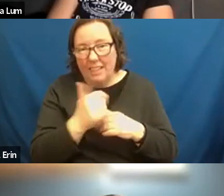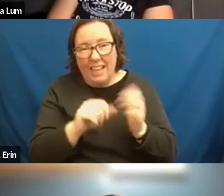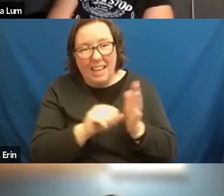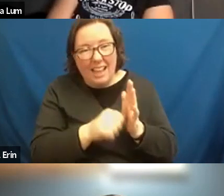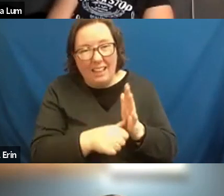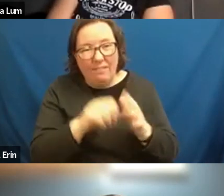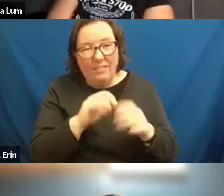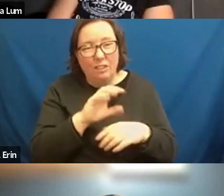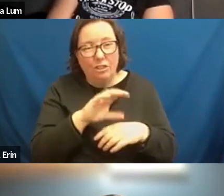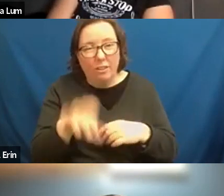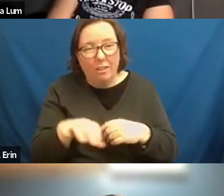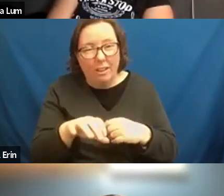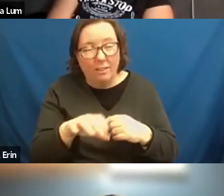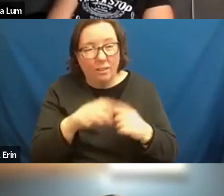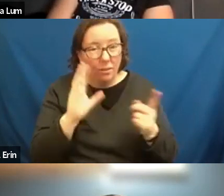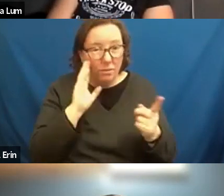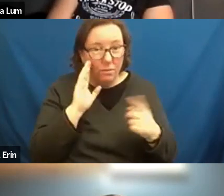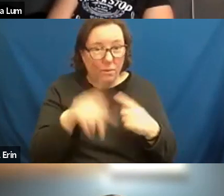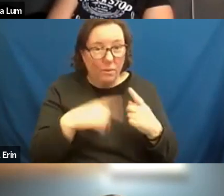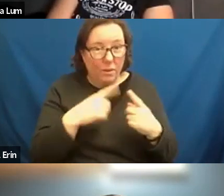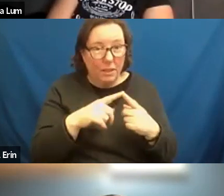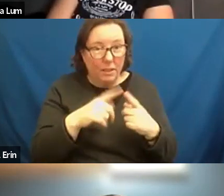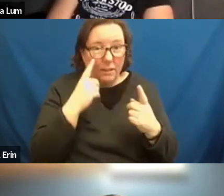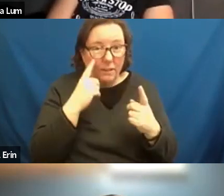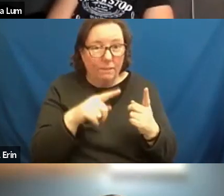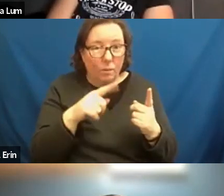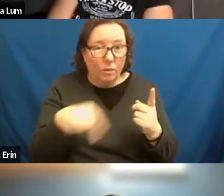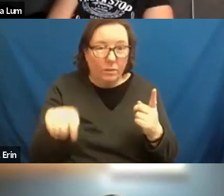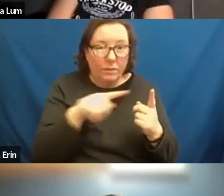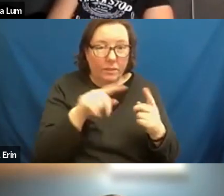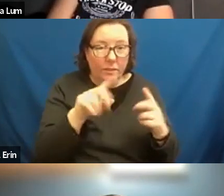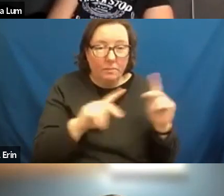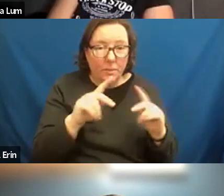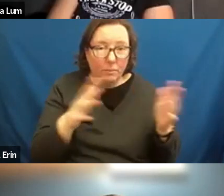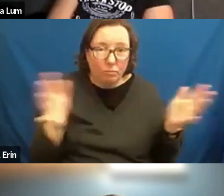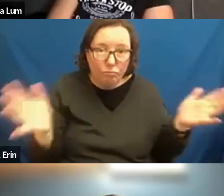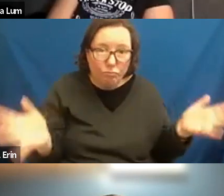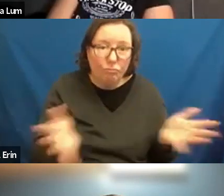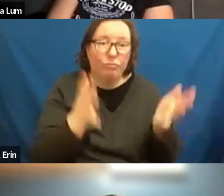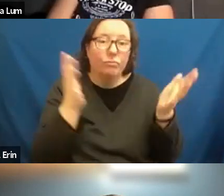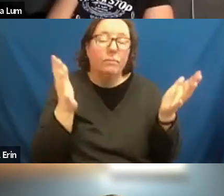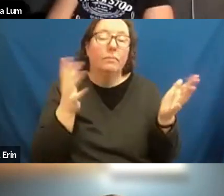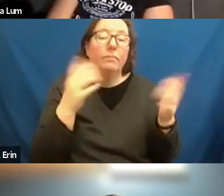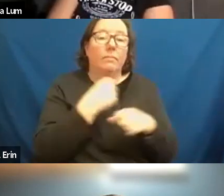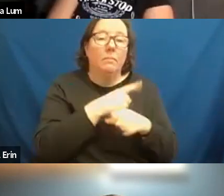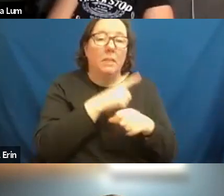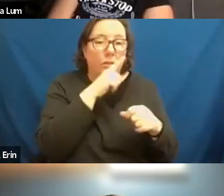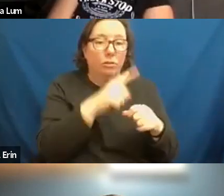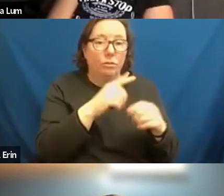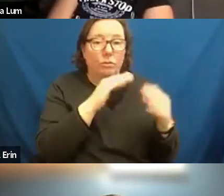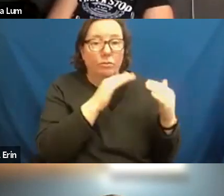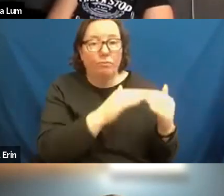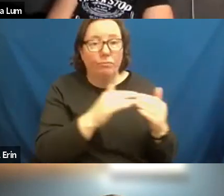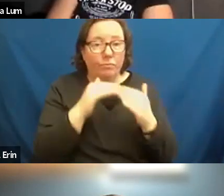in Chicago that you may be aware of that really makes certain